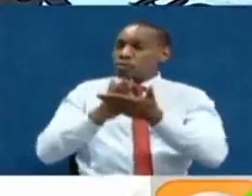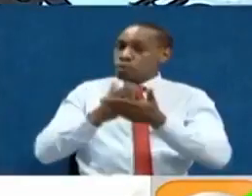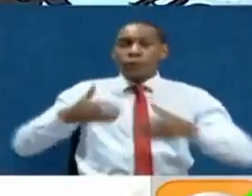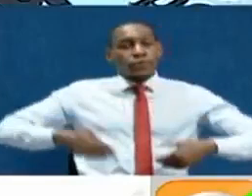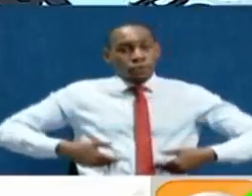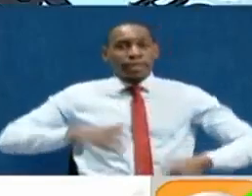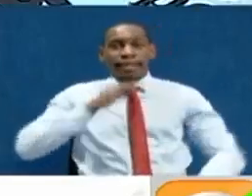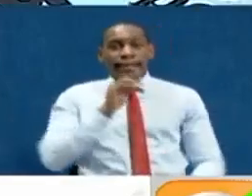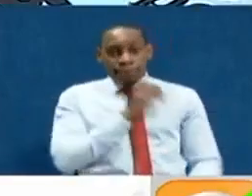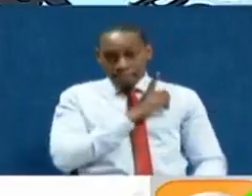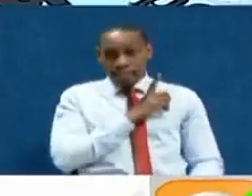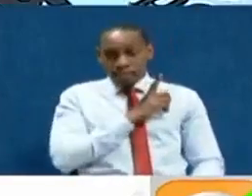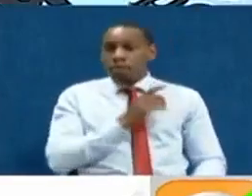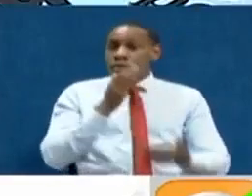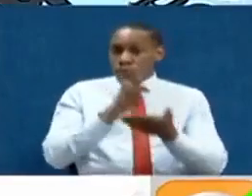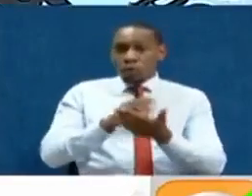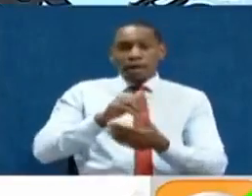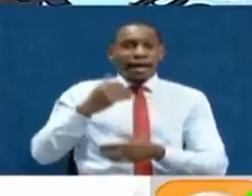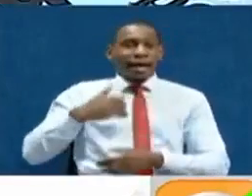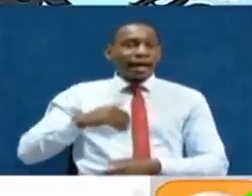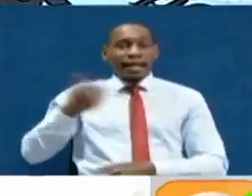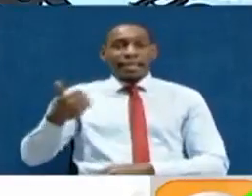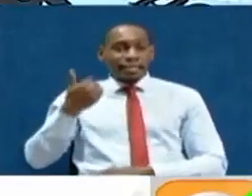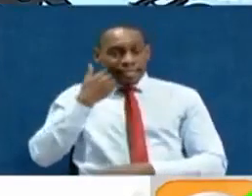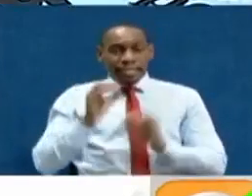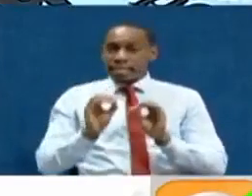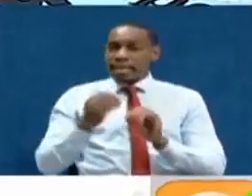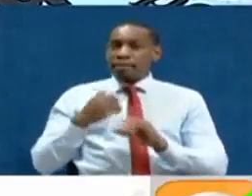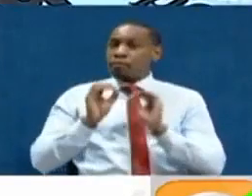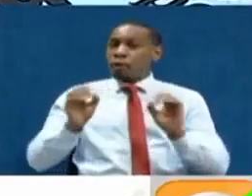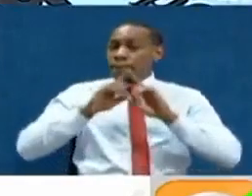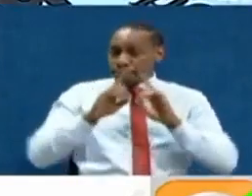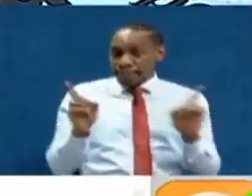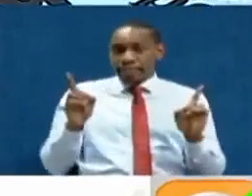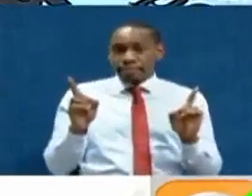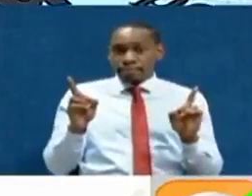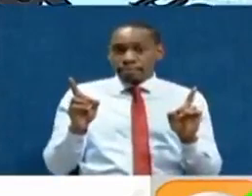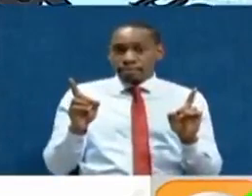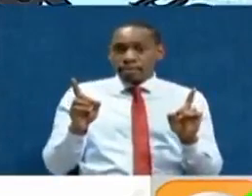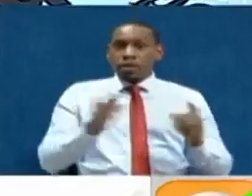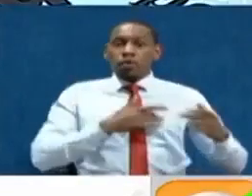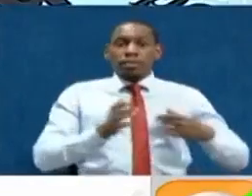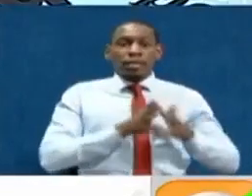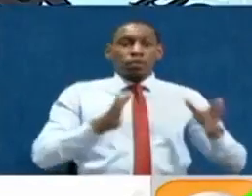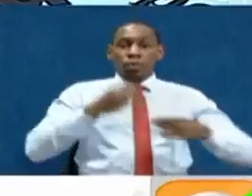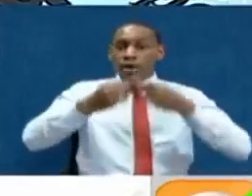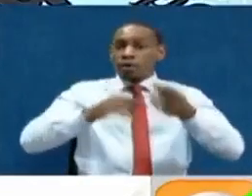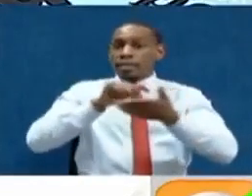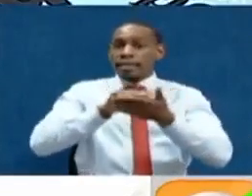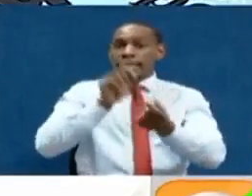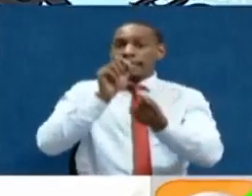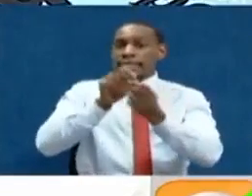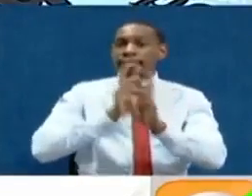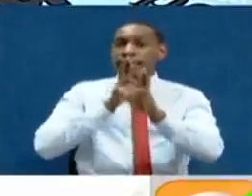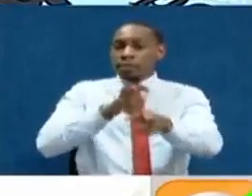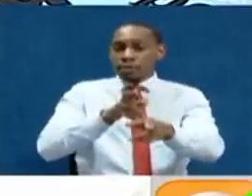young, died despite having no pre-existing conditions. However, of utmost concern continues to be the